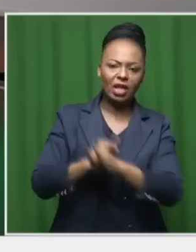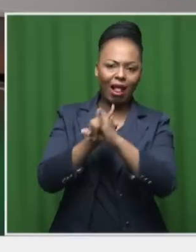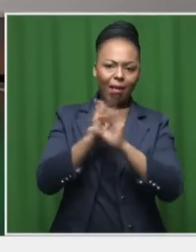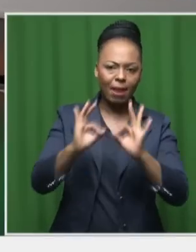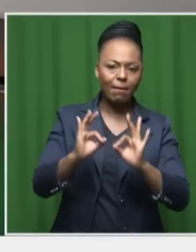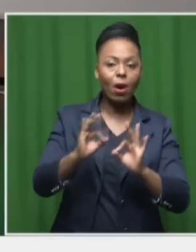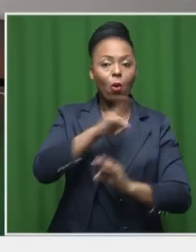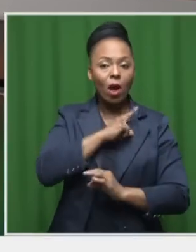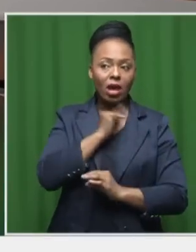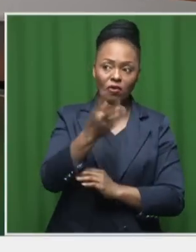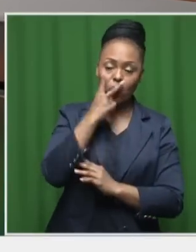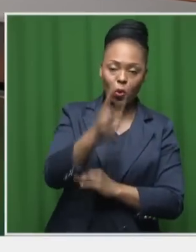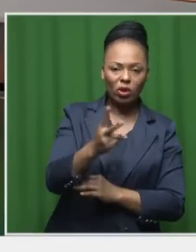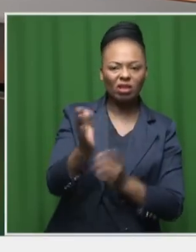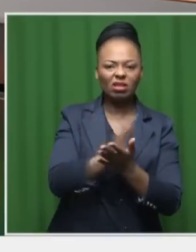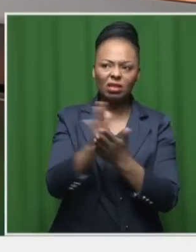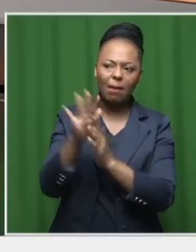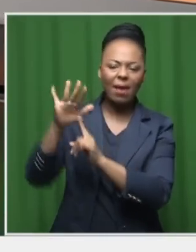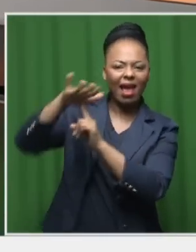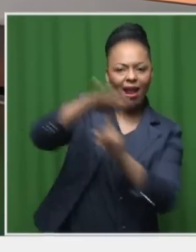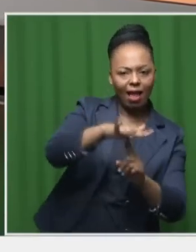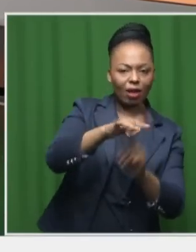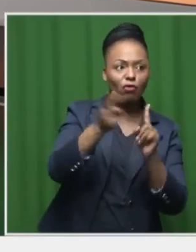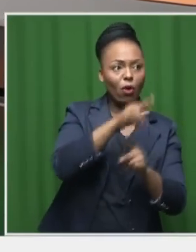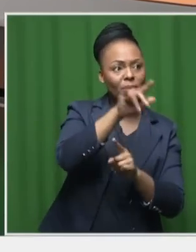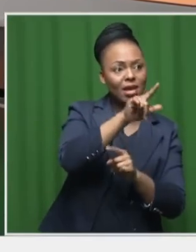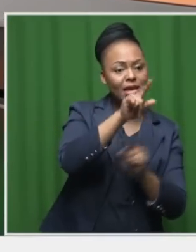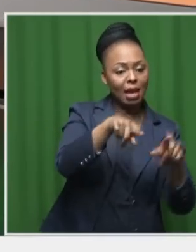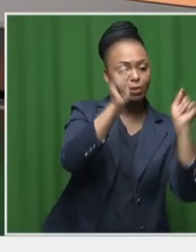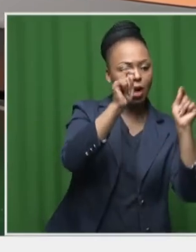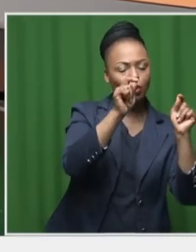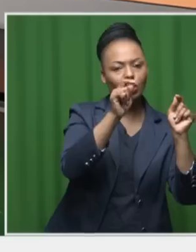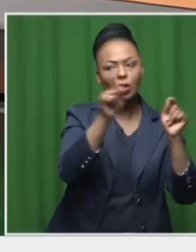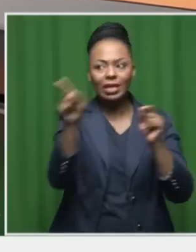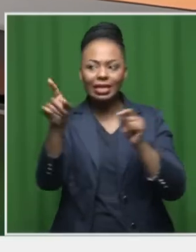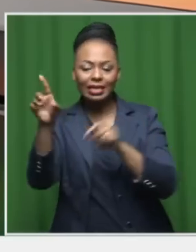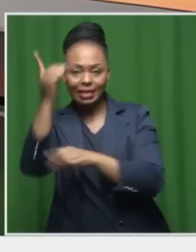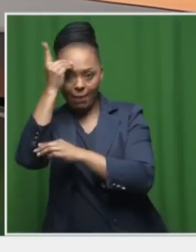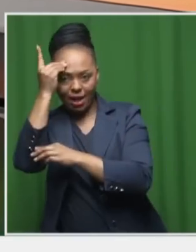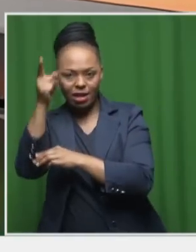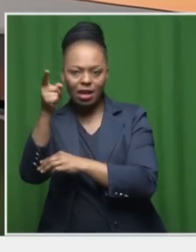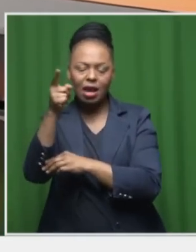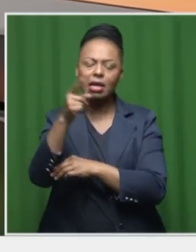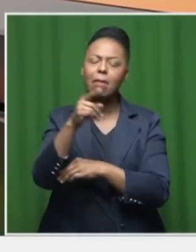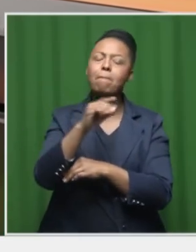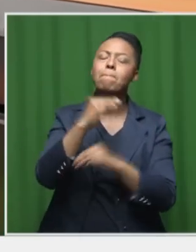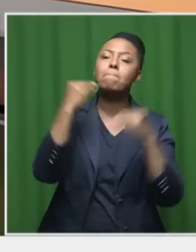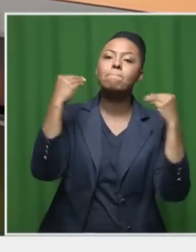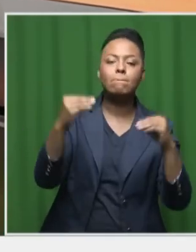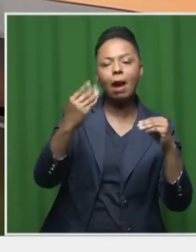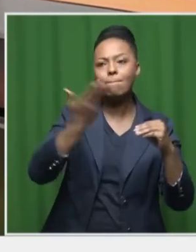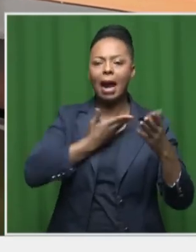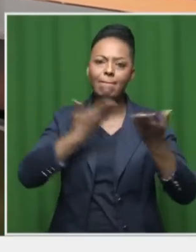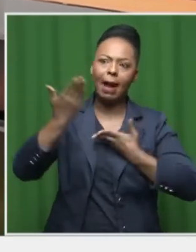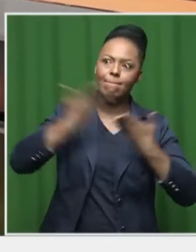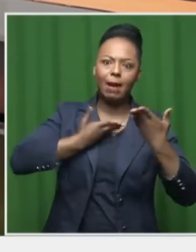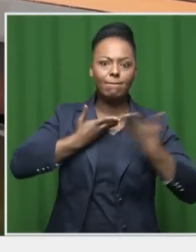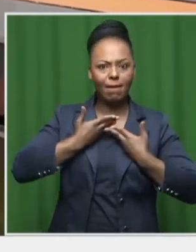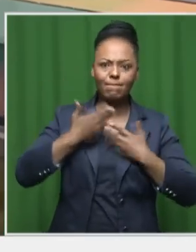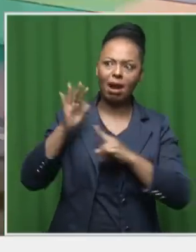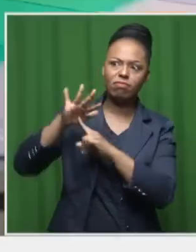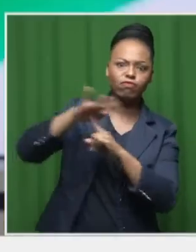at the airlines between Cape Town and Joburg, it's one of the 20th busiest airline routes in the